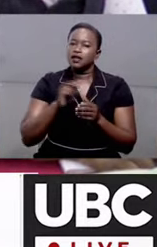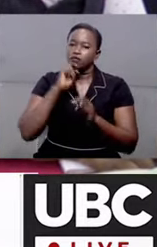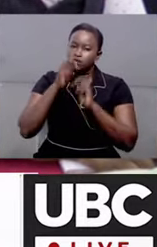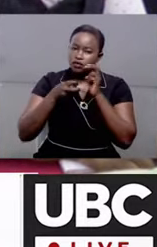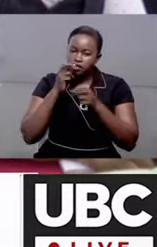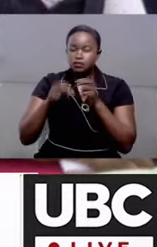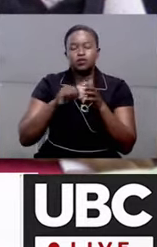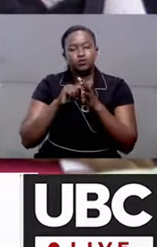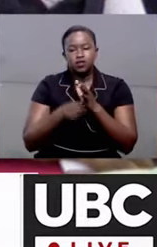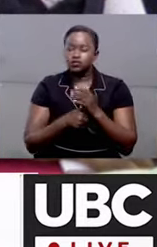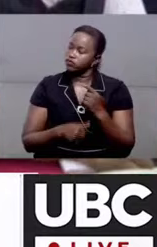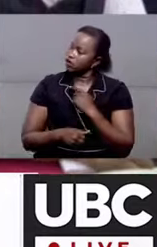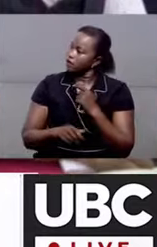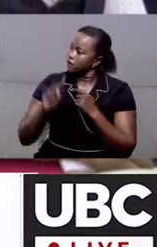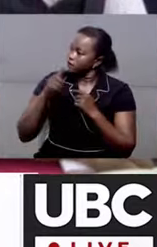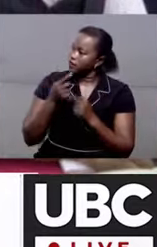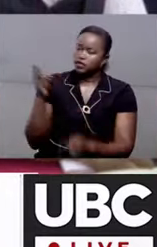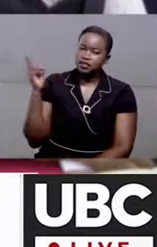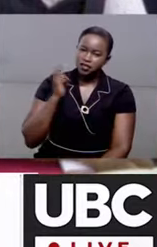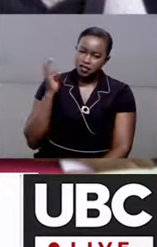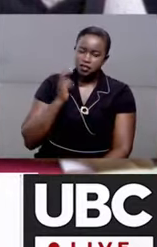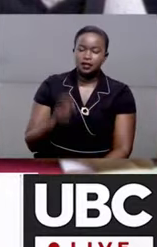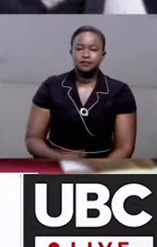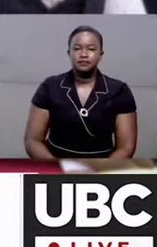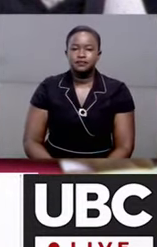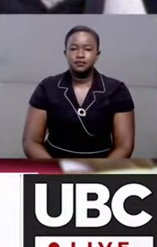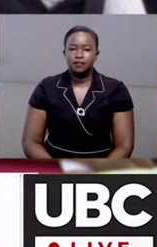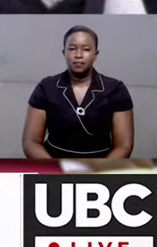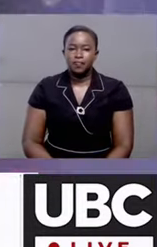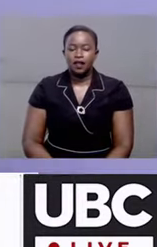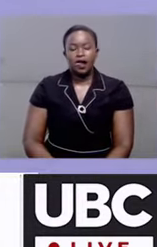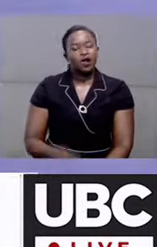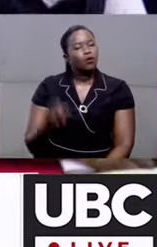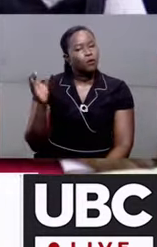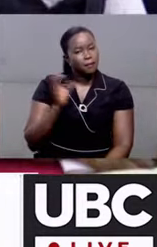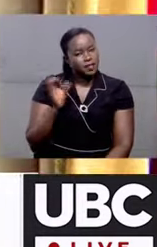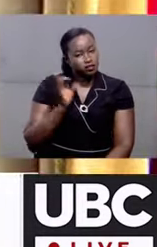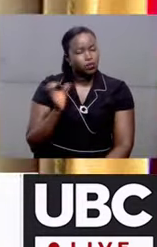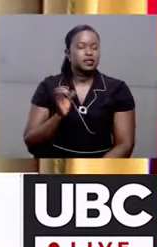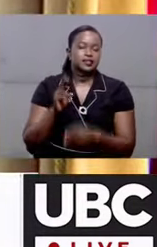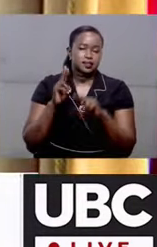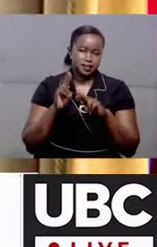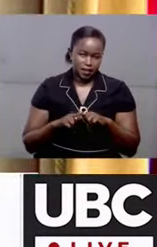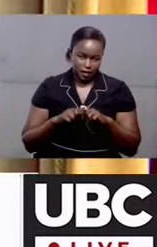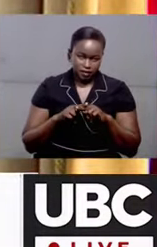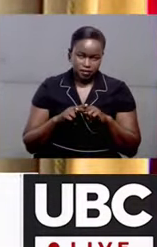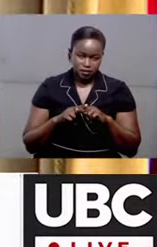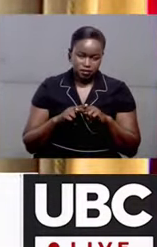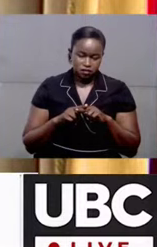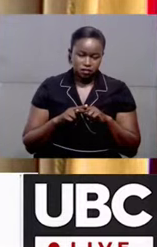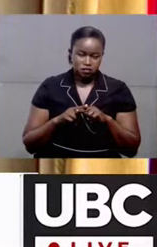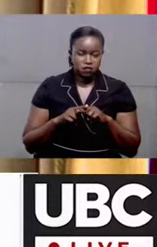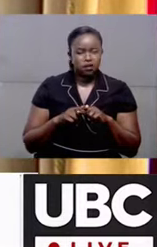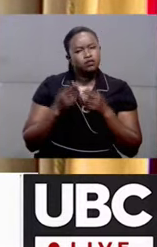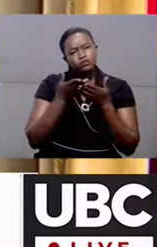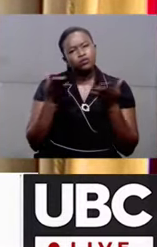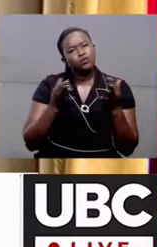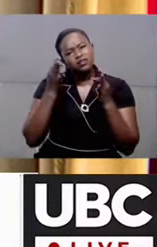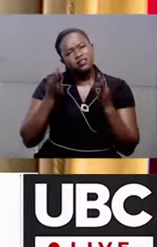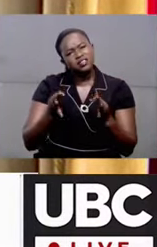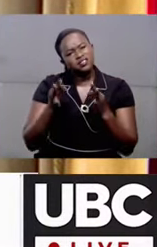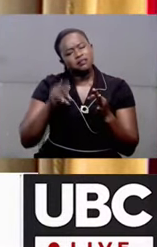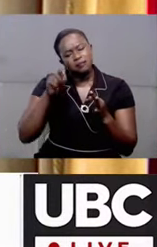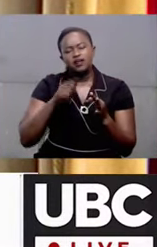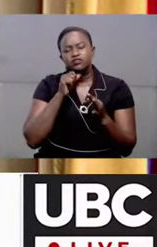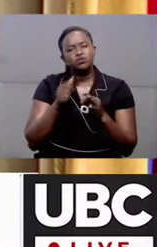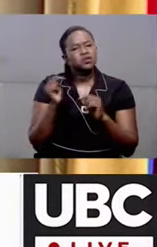Honourable first Speaker? First listen. The commission sat... And these are things that are not supposed to be